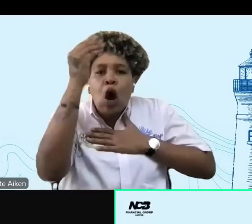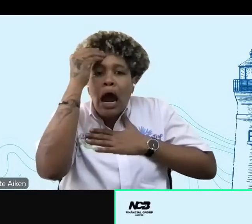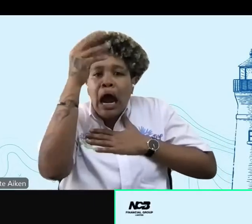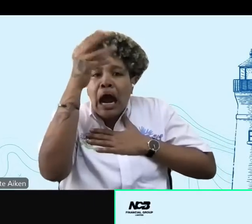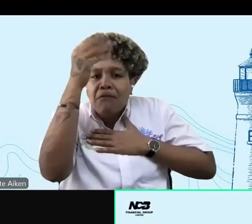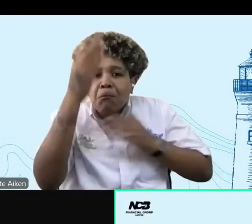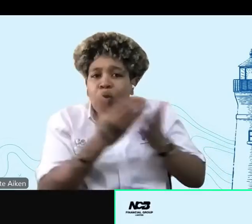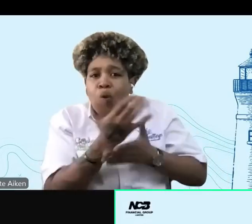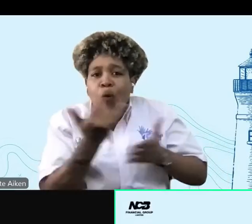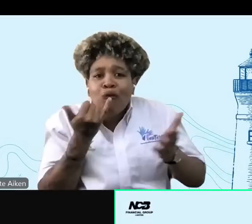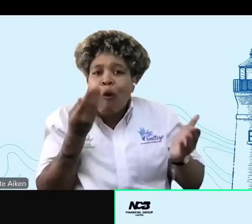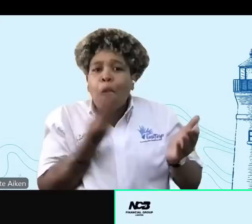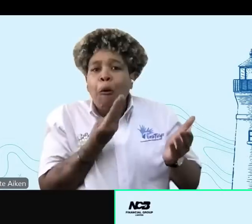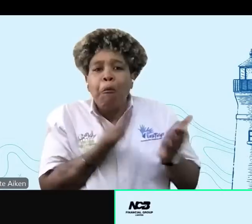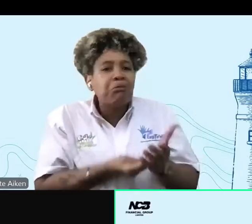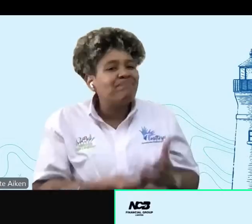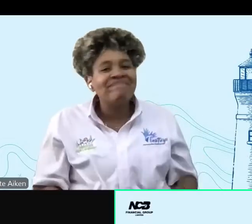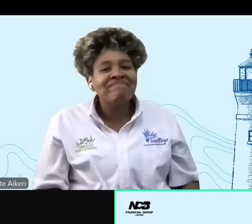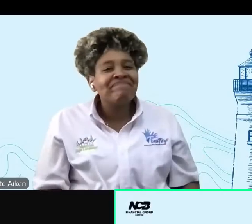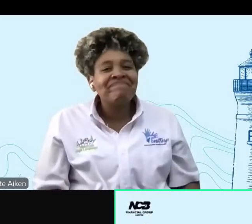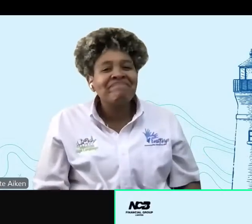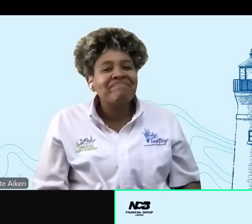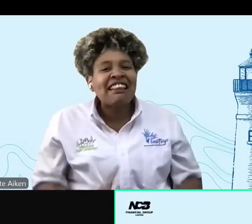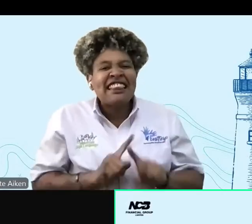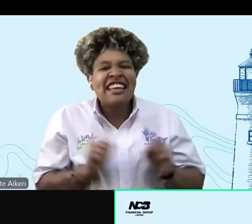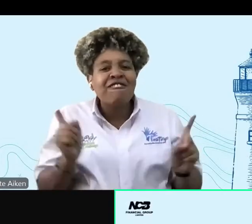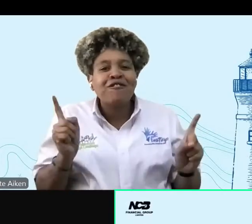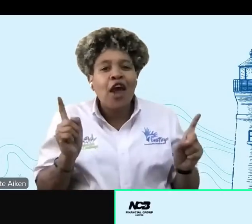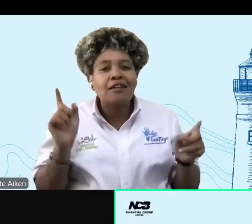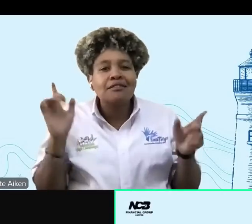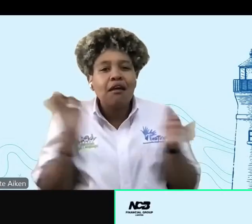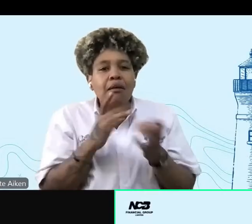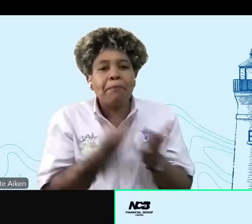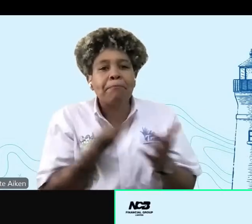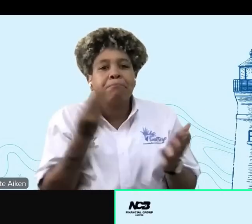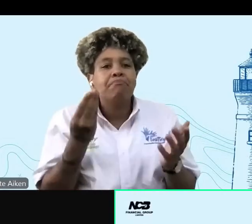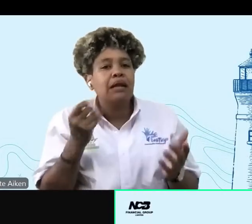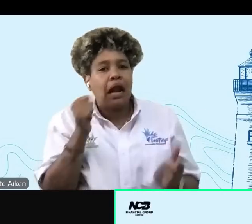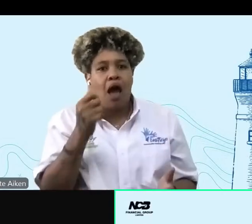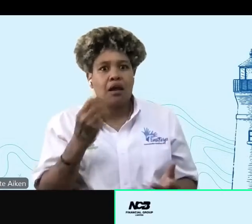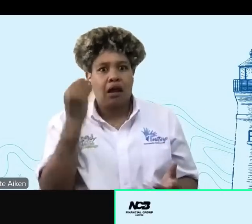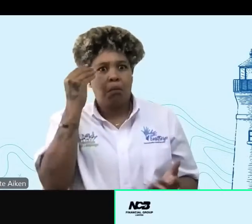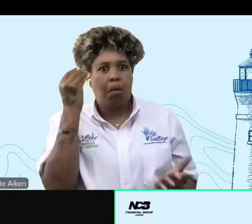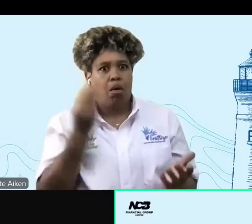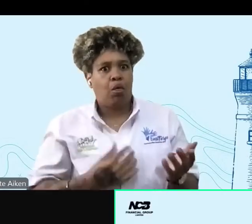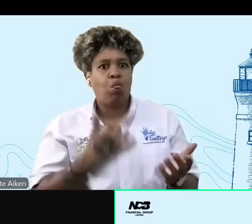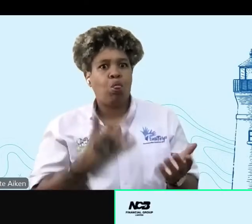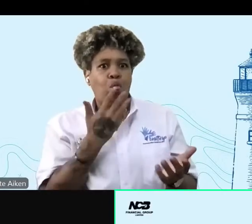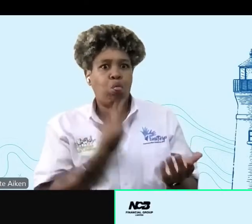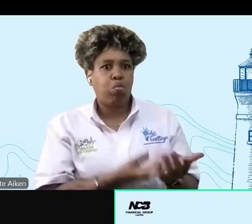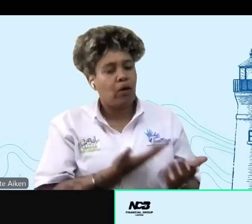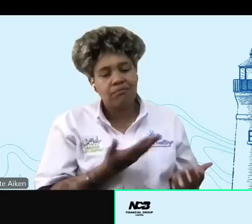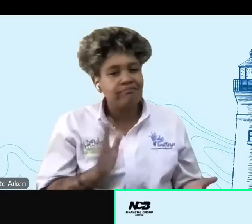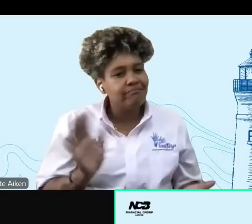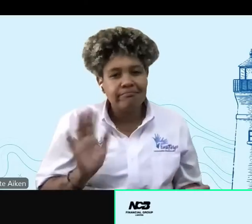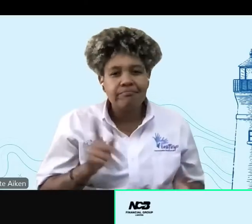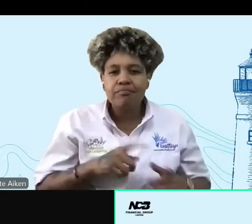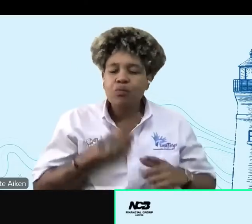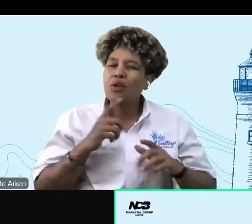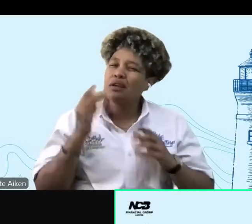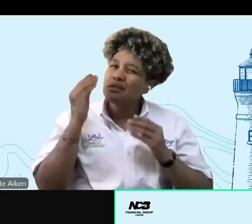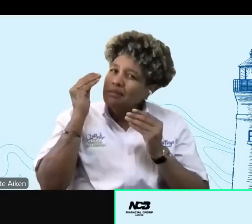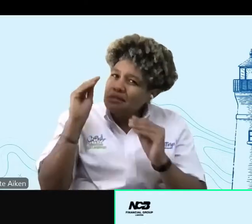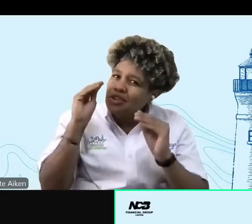or whatever that you get fraud related to that. And so we continue to educate the public around that. We continue to drive the behavior.